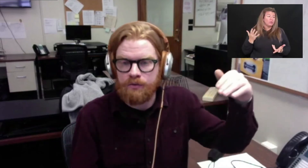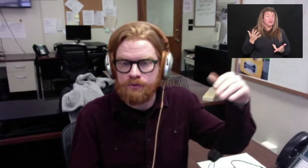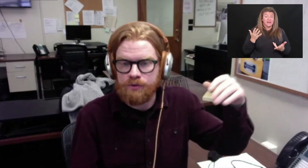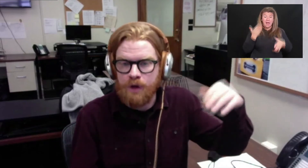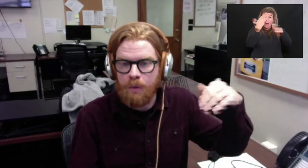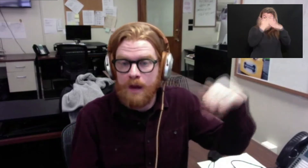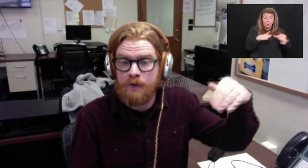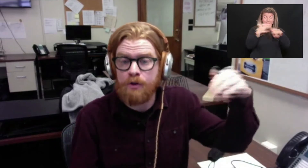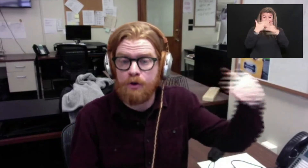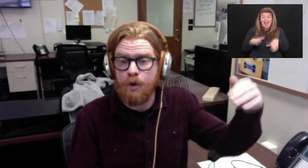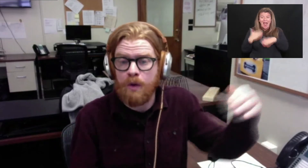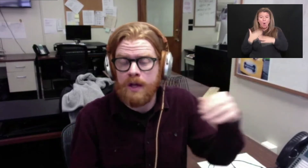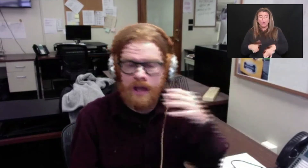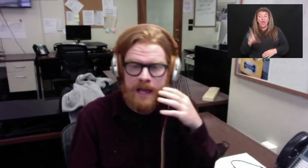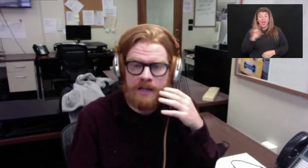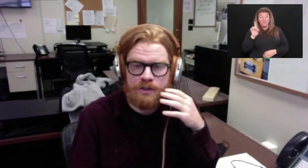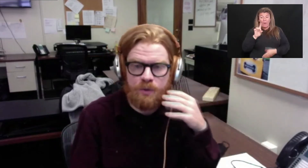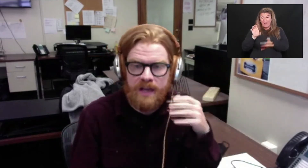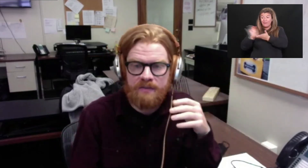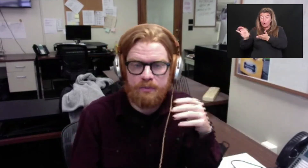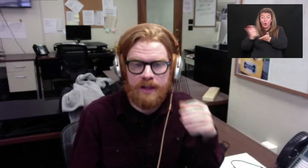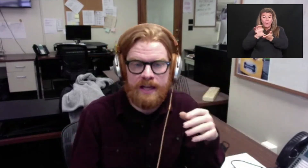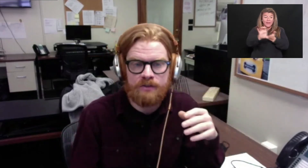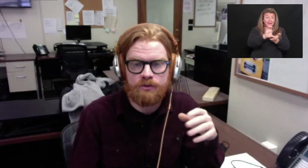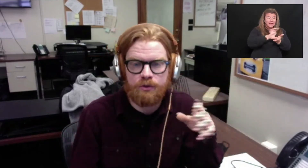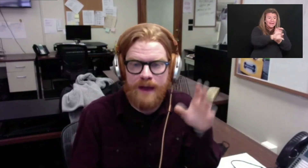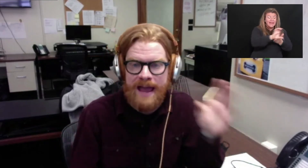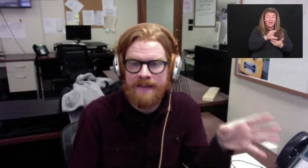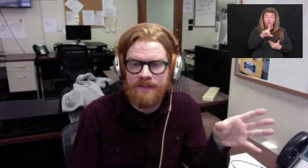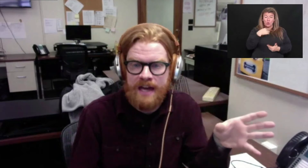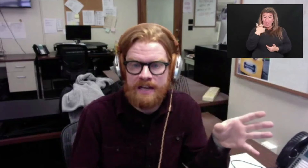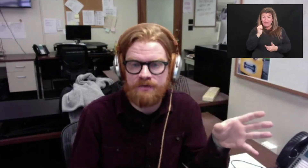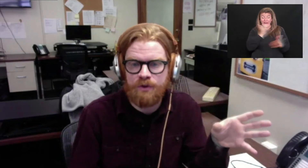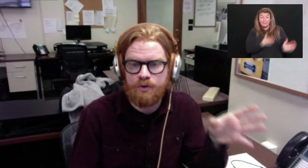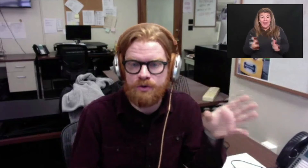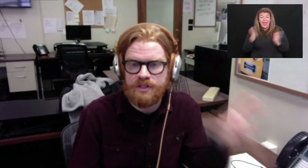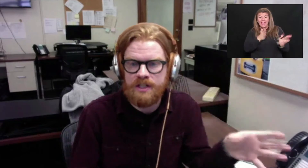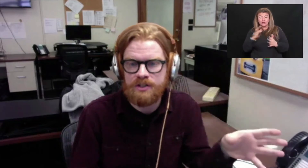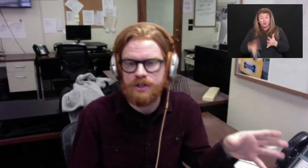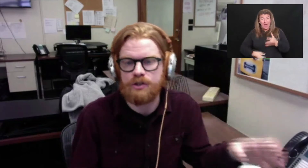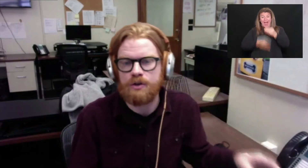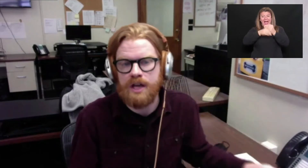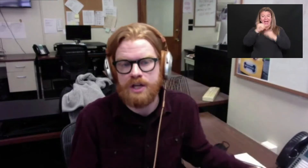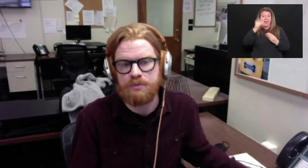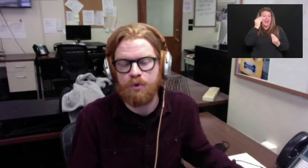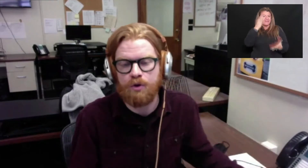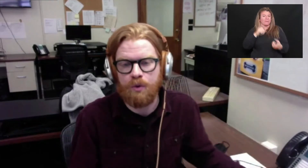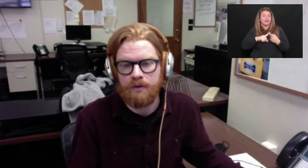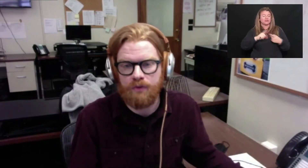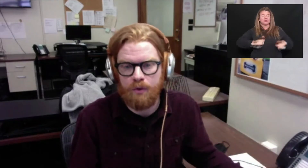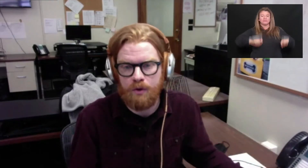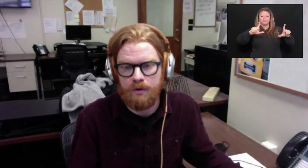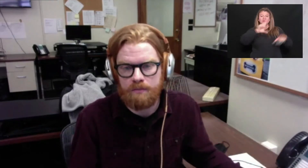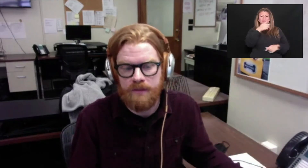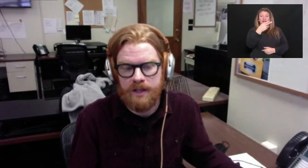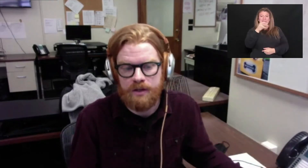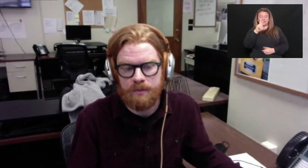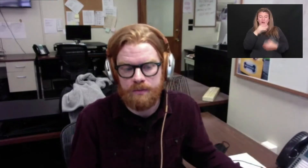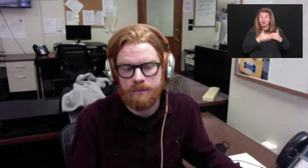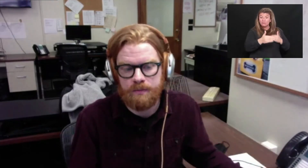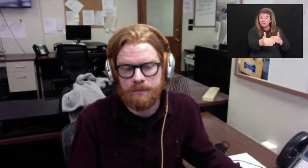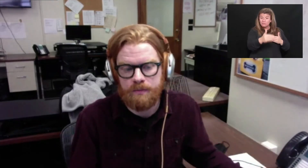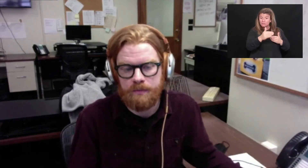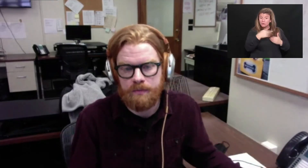of where they're going? And do we have plans to add that info to the DHHR dashboard going forward? Thank